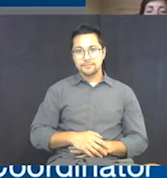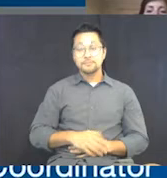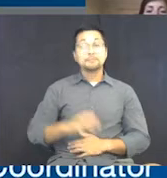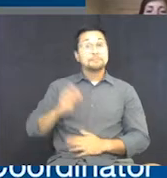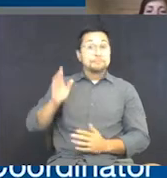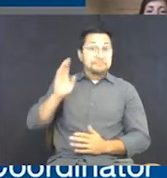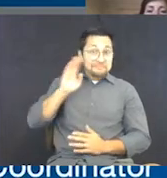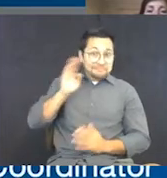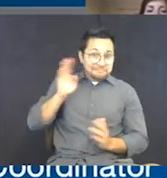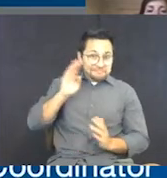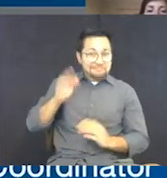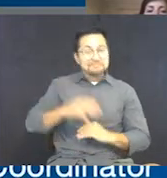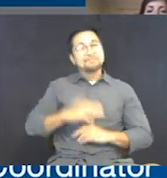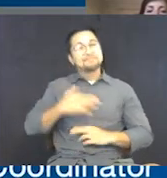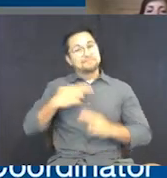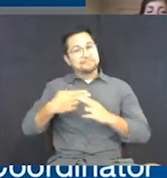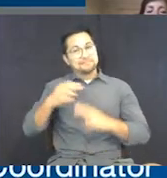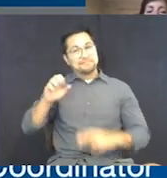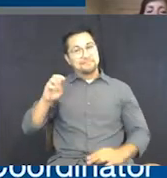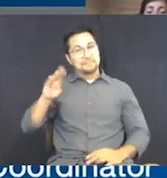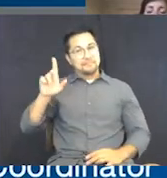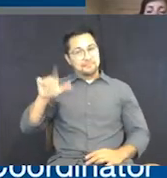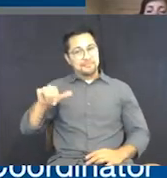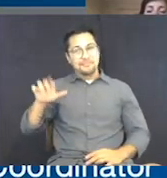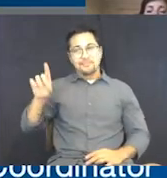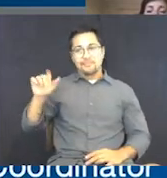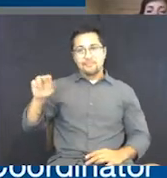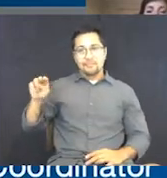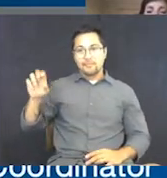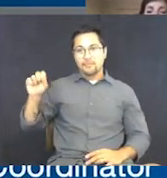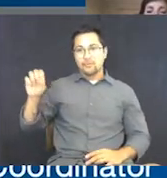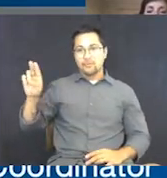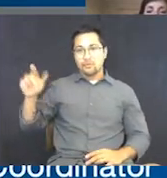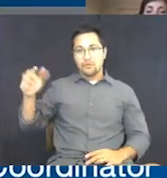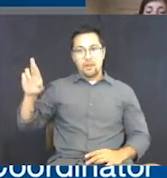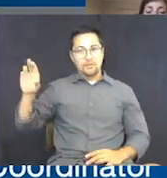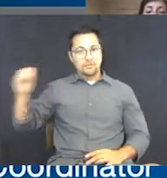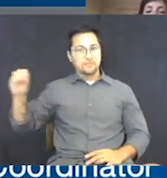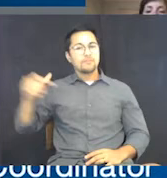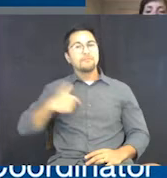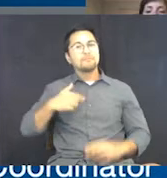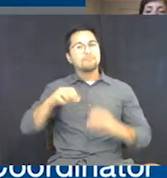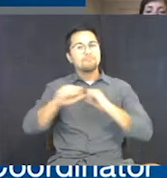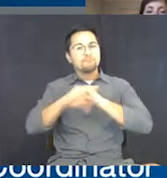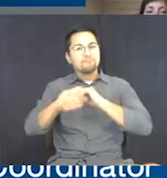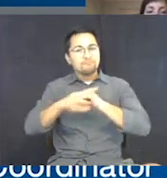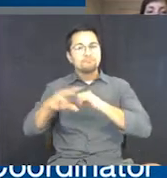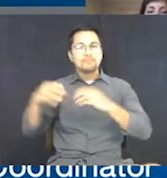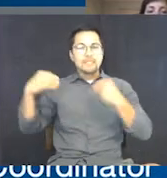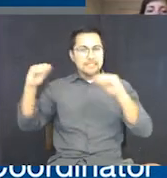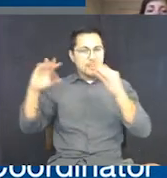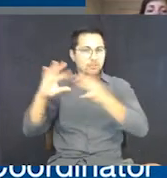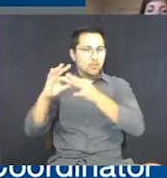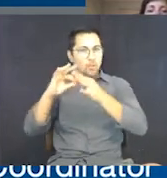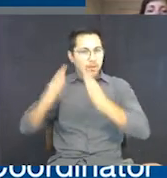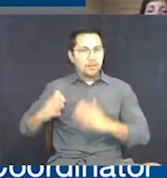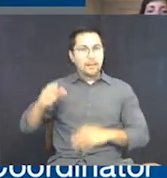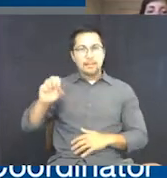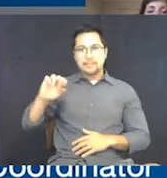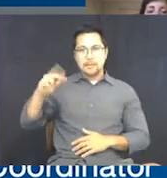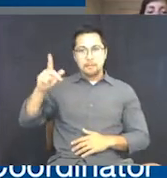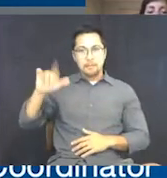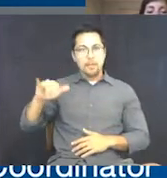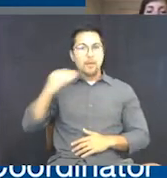So hi there, I'm Emily Dansu Grasso, and I'm the marketing and sales coordinator at Simply Home. I'm also